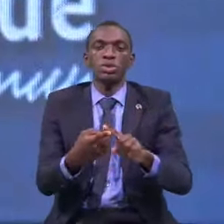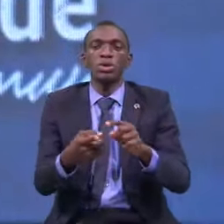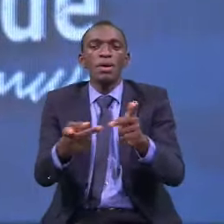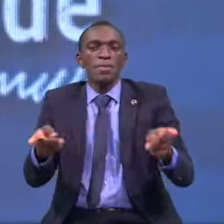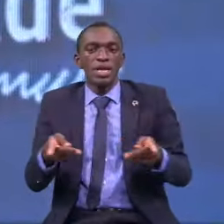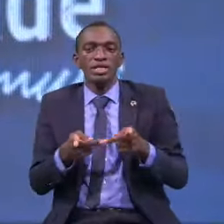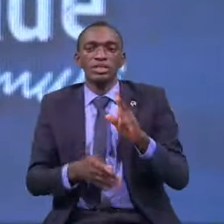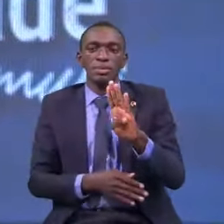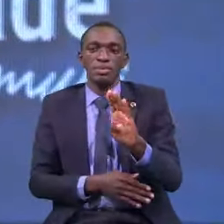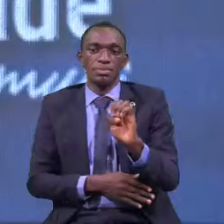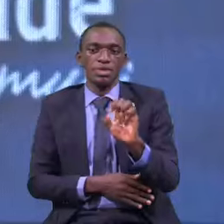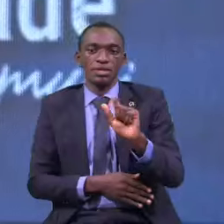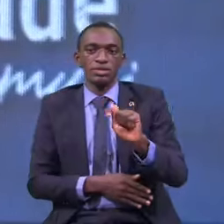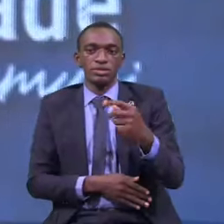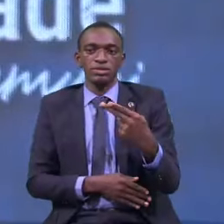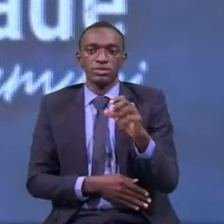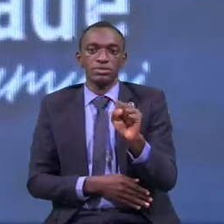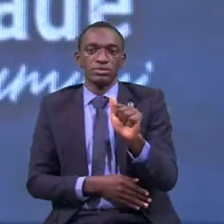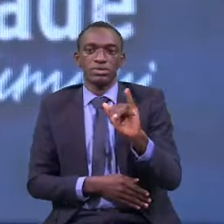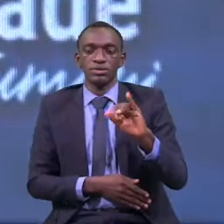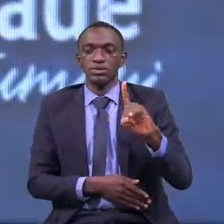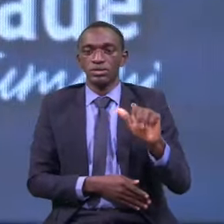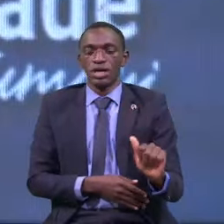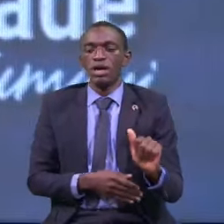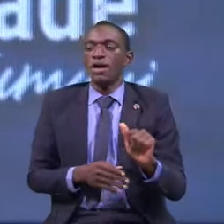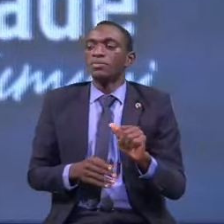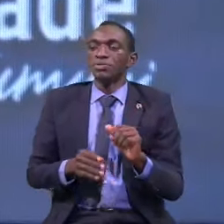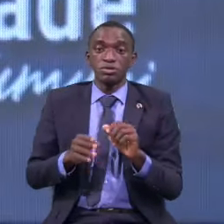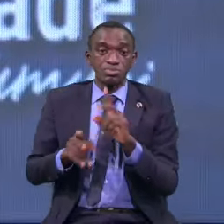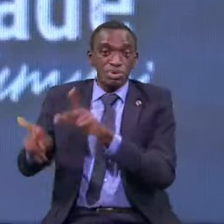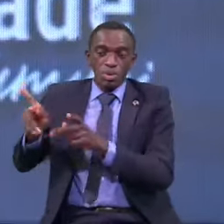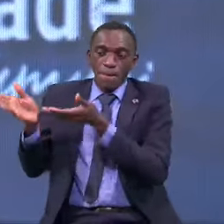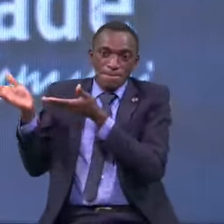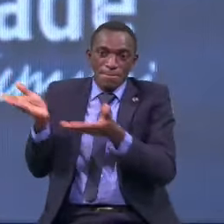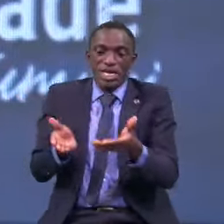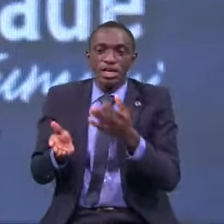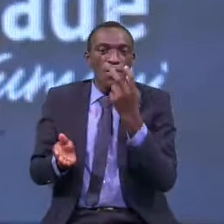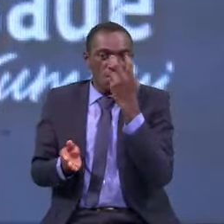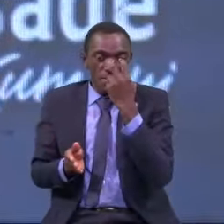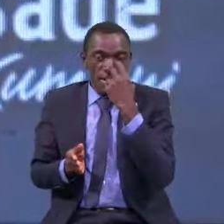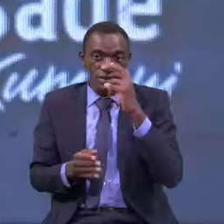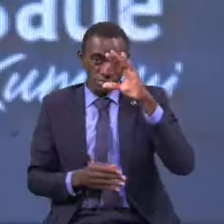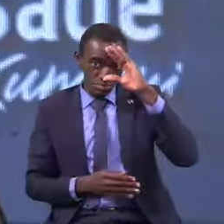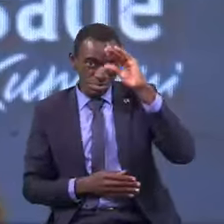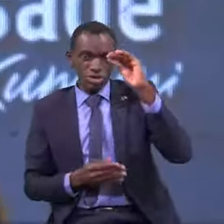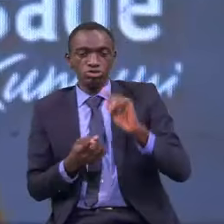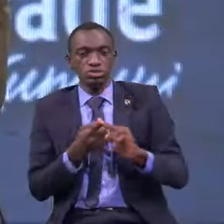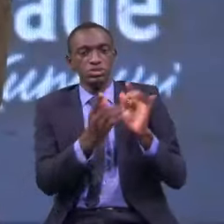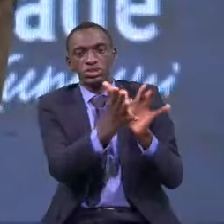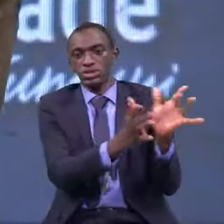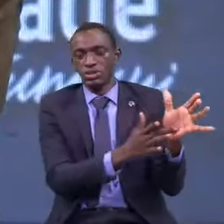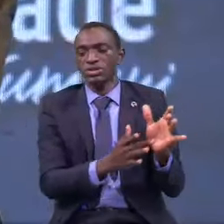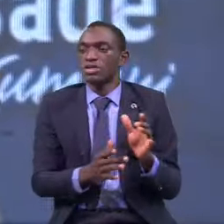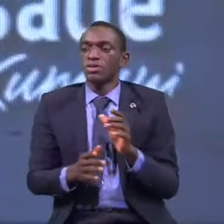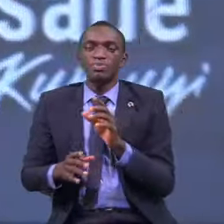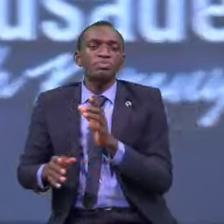And they bring a blind man unto him. And besought him to touch